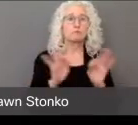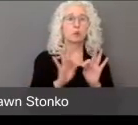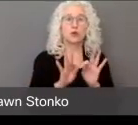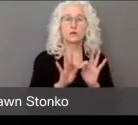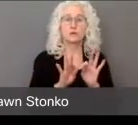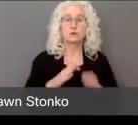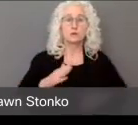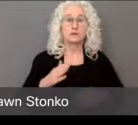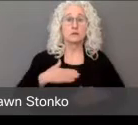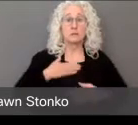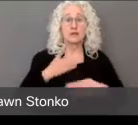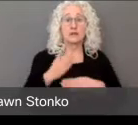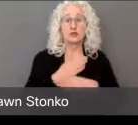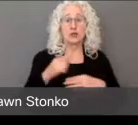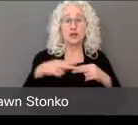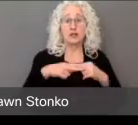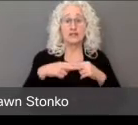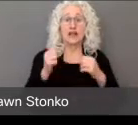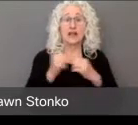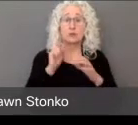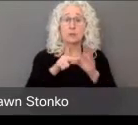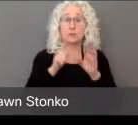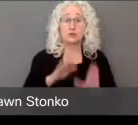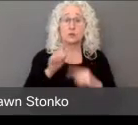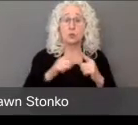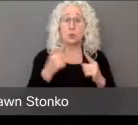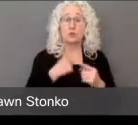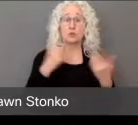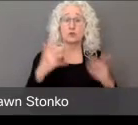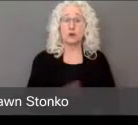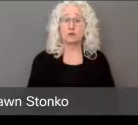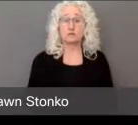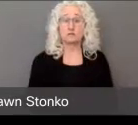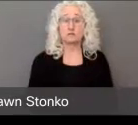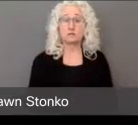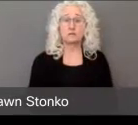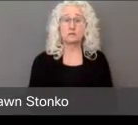share the slide deck with the participants when we're done. Next slide, please.